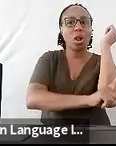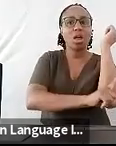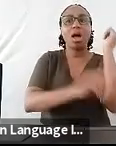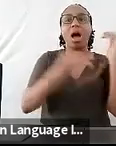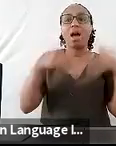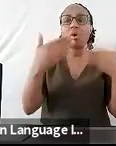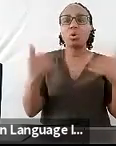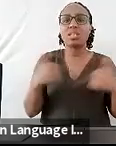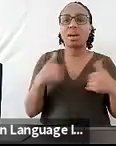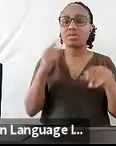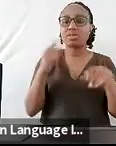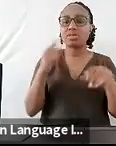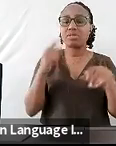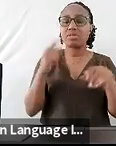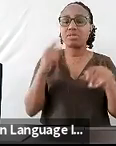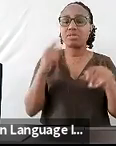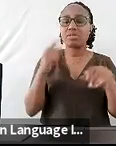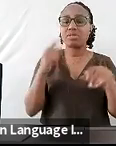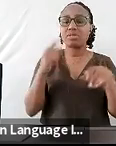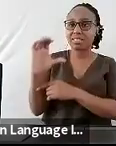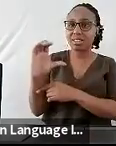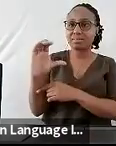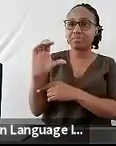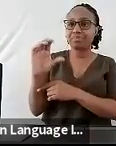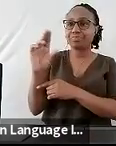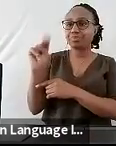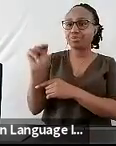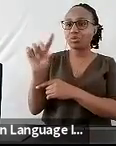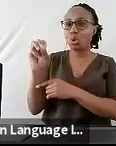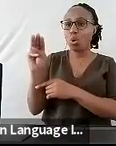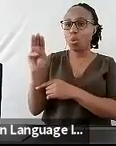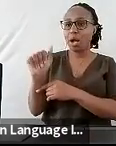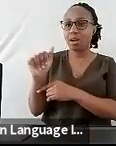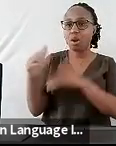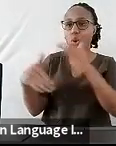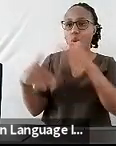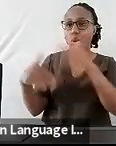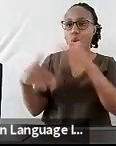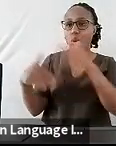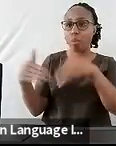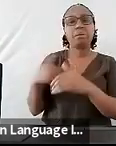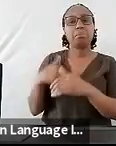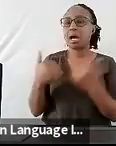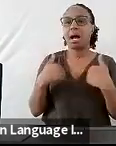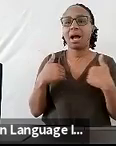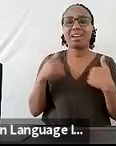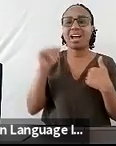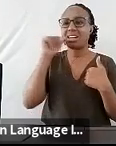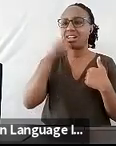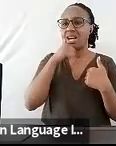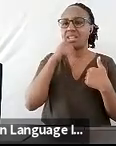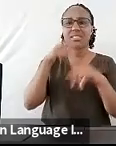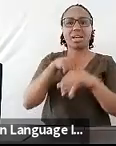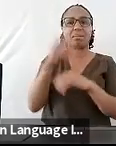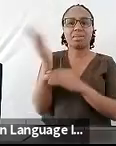Goma, I had a great time in Goma. But then I've had really difficult experiences in